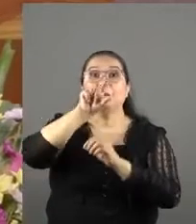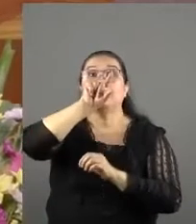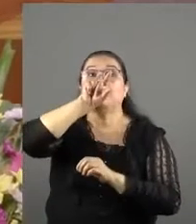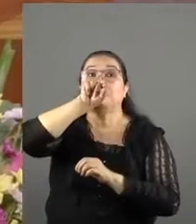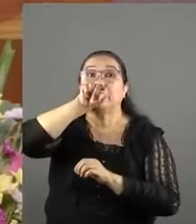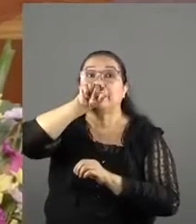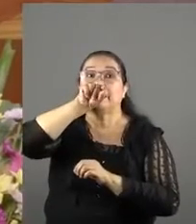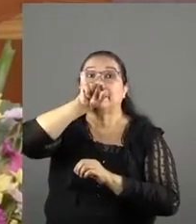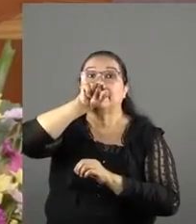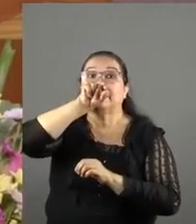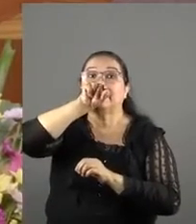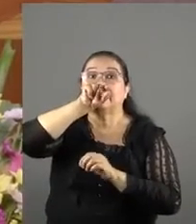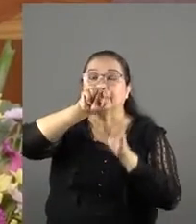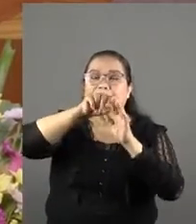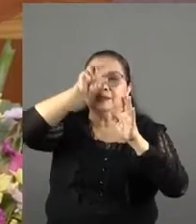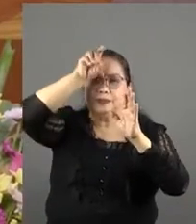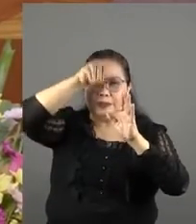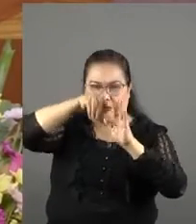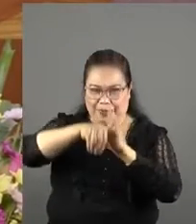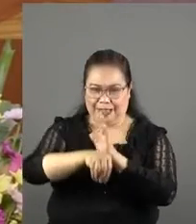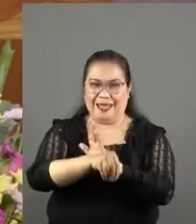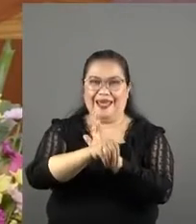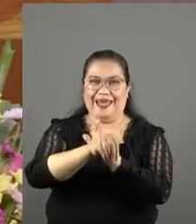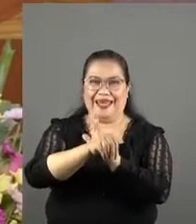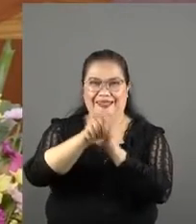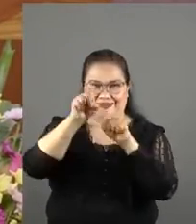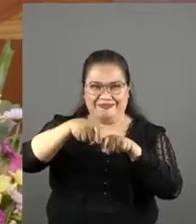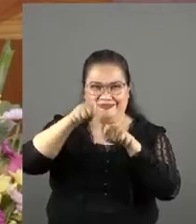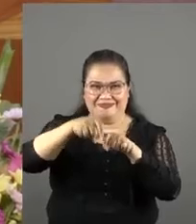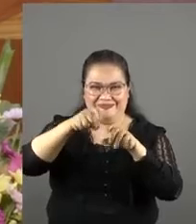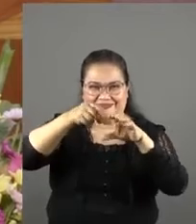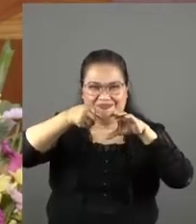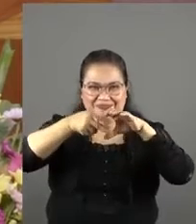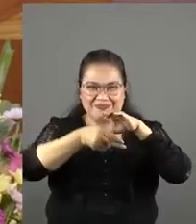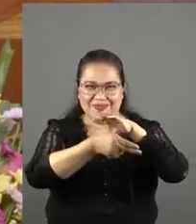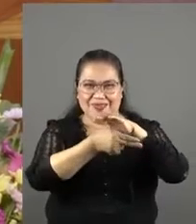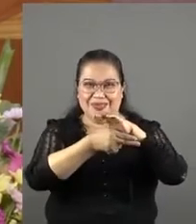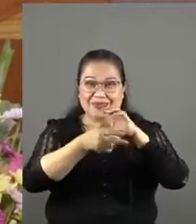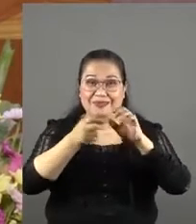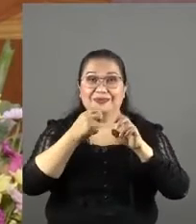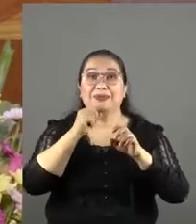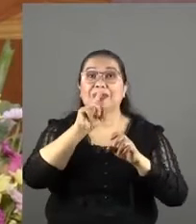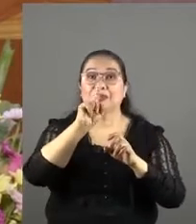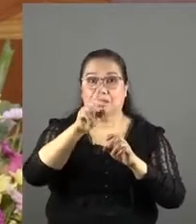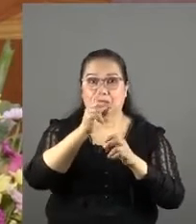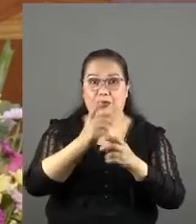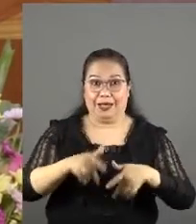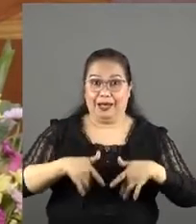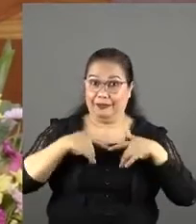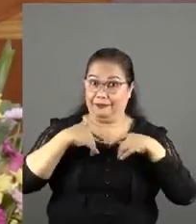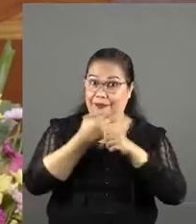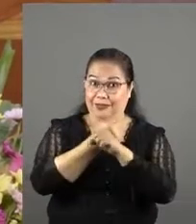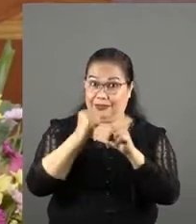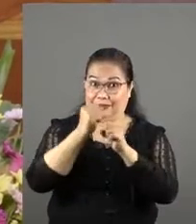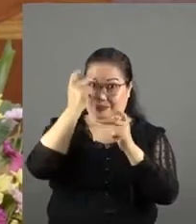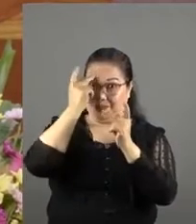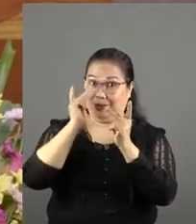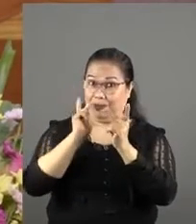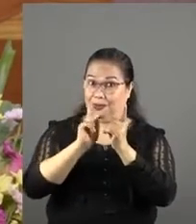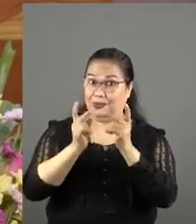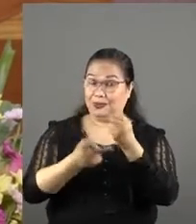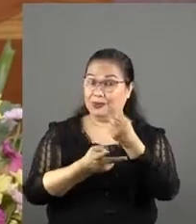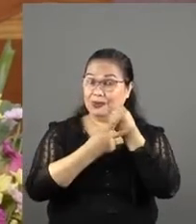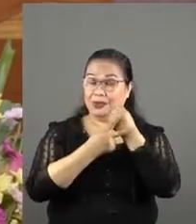the deepest parts of the mine. I know that sounds cruel, but they had a life-saving purpose. And then, when